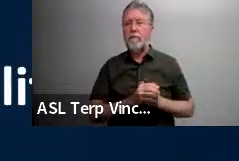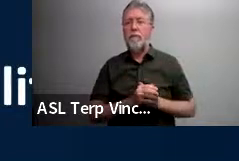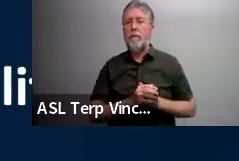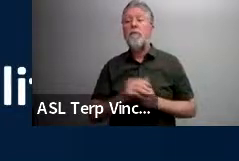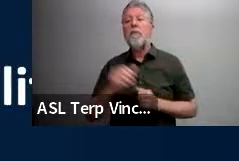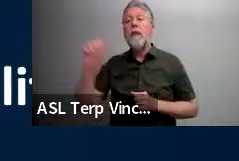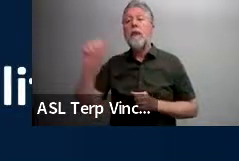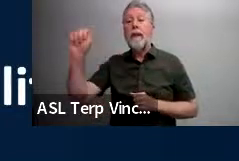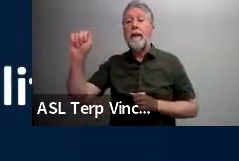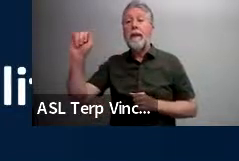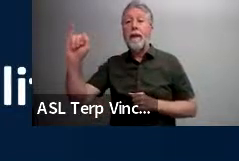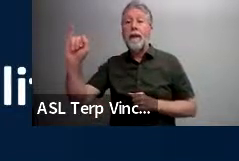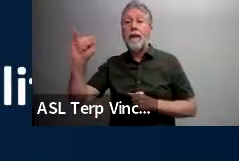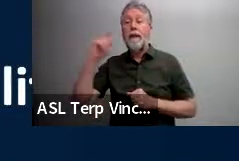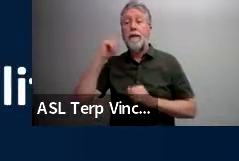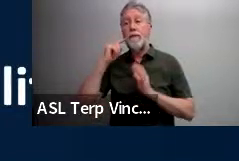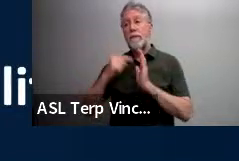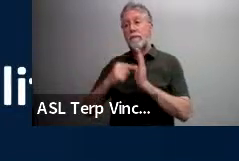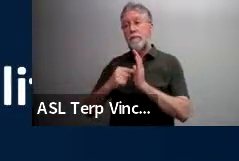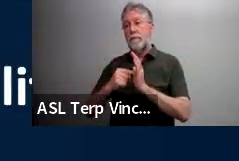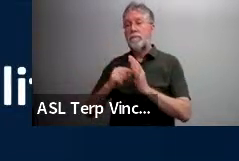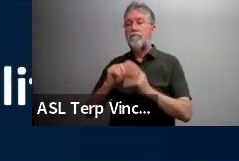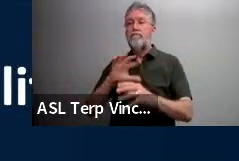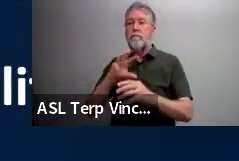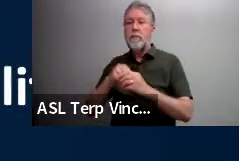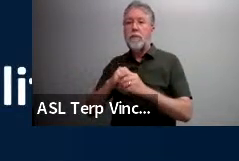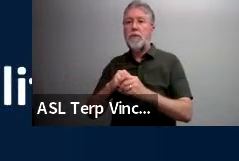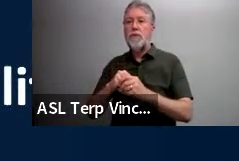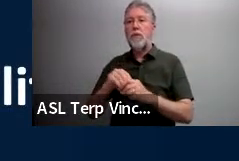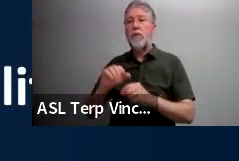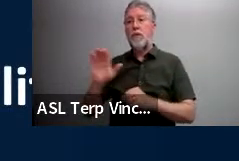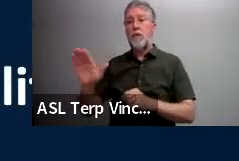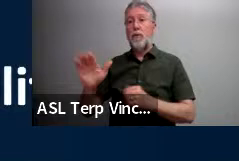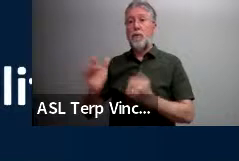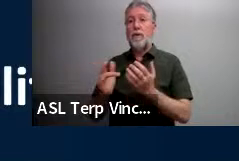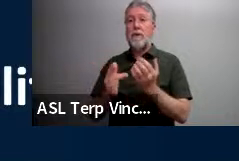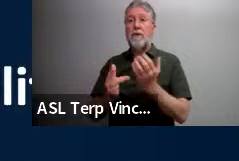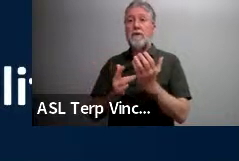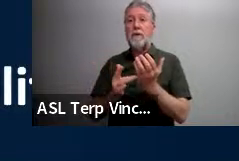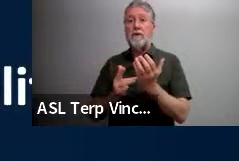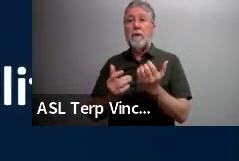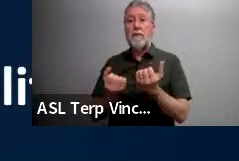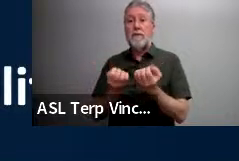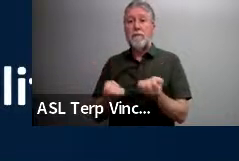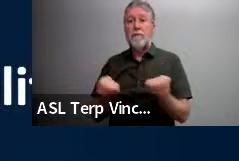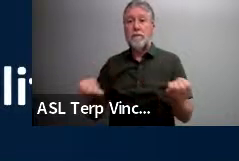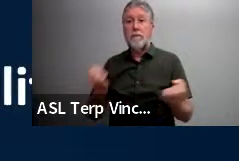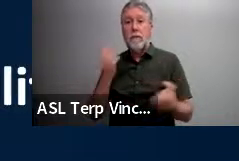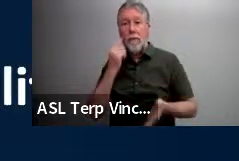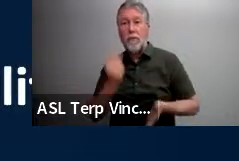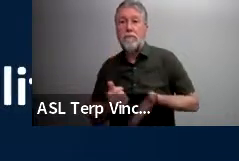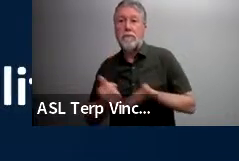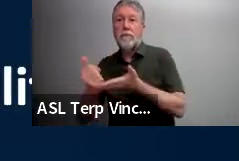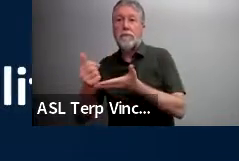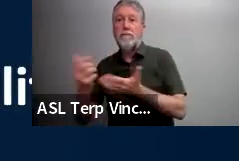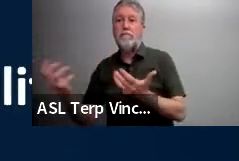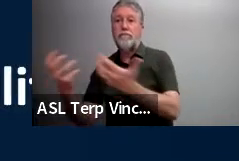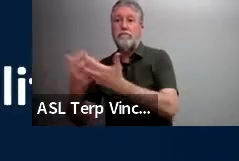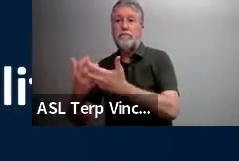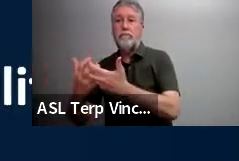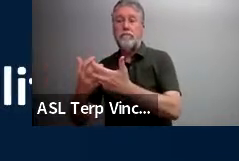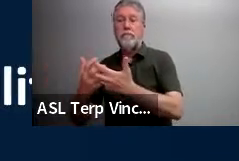as an example, has been incorporated into assistive technologies. There are assistive technology